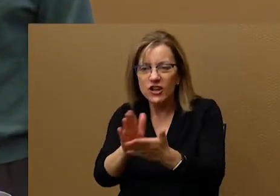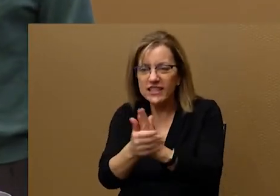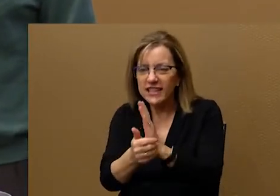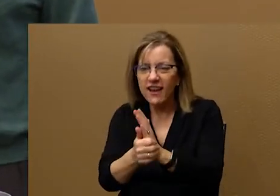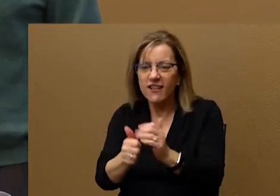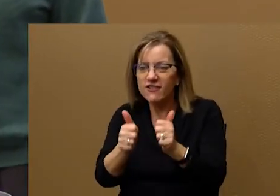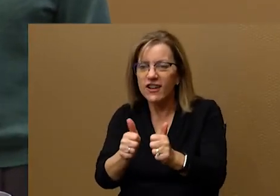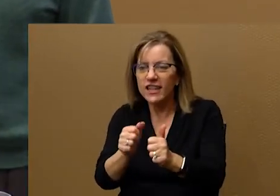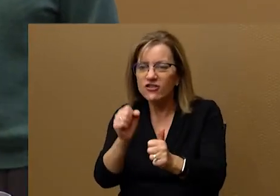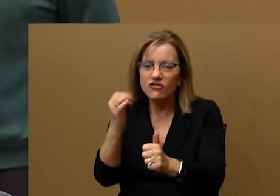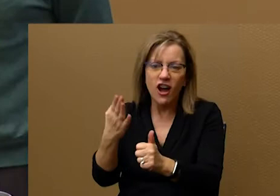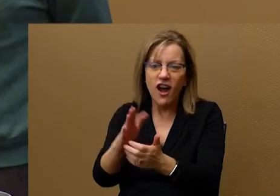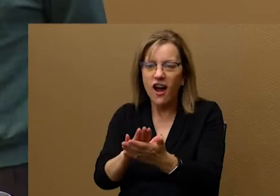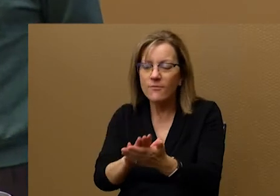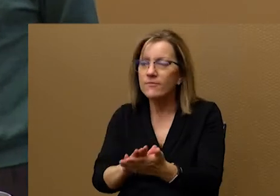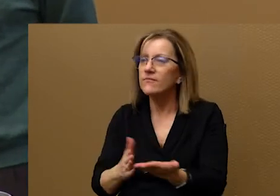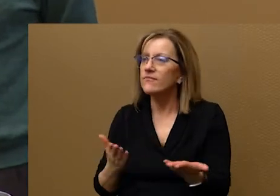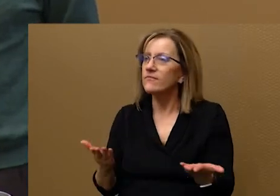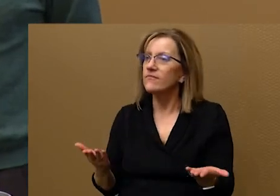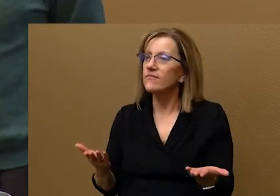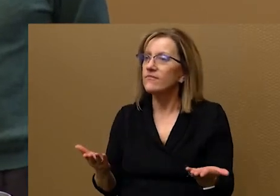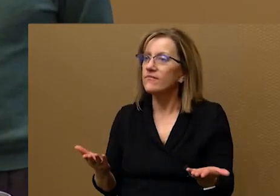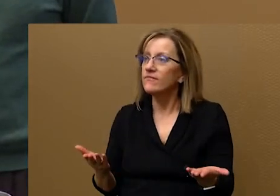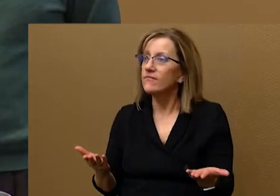job. What grade would you give that?